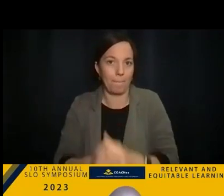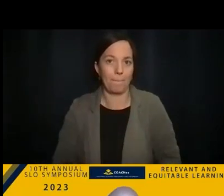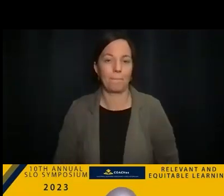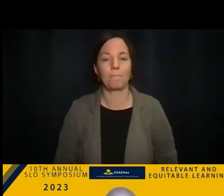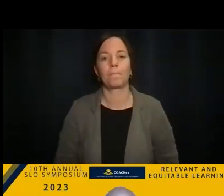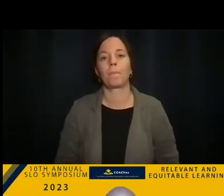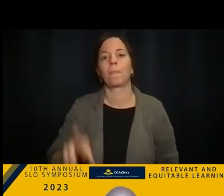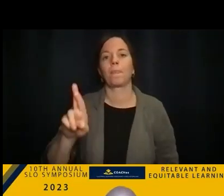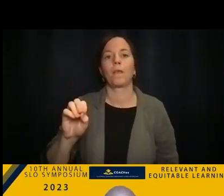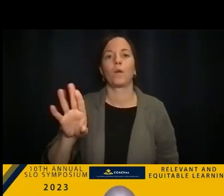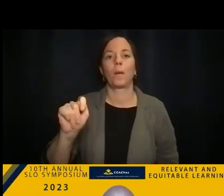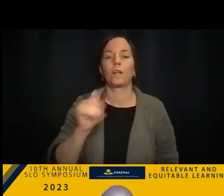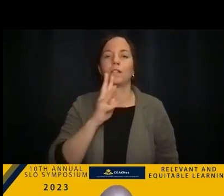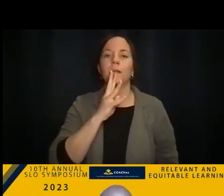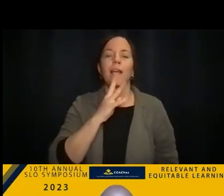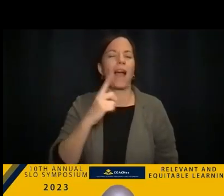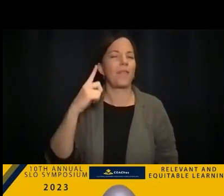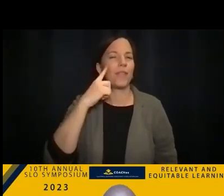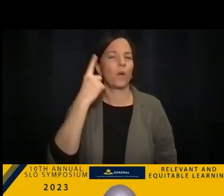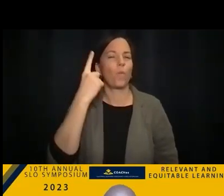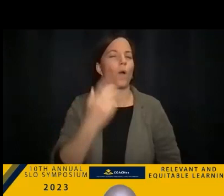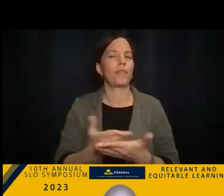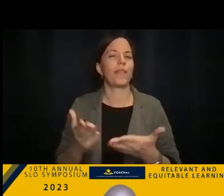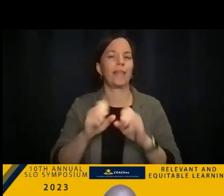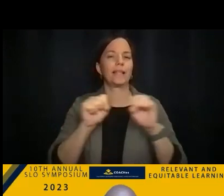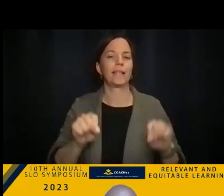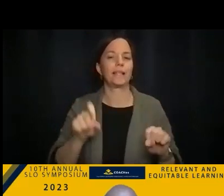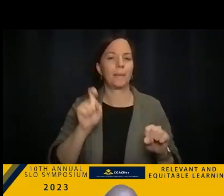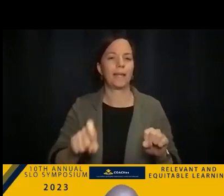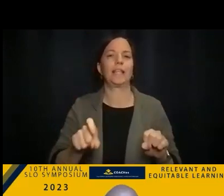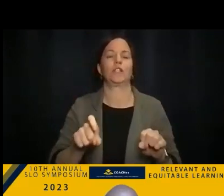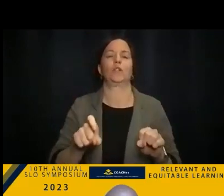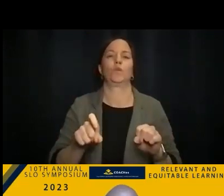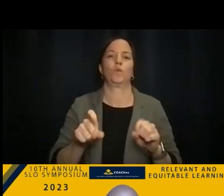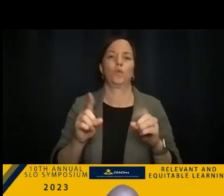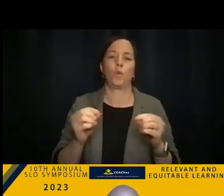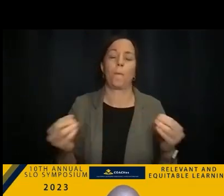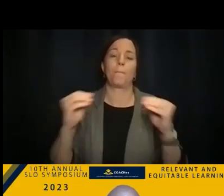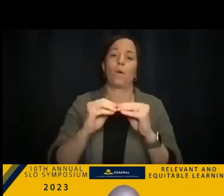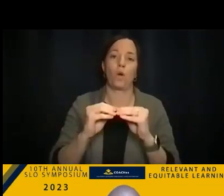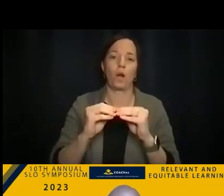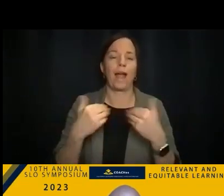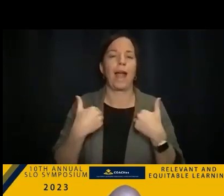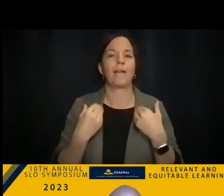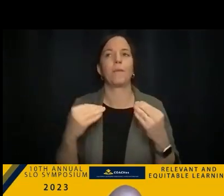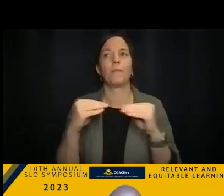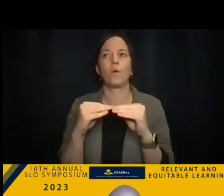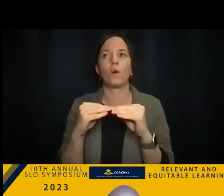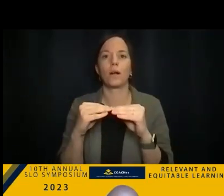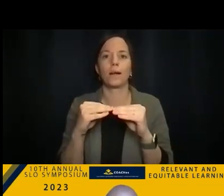You know, I think one thing that the system needs to do more of is have more